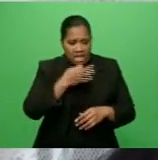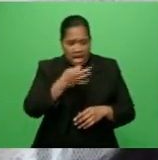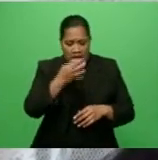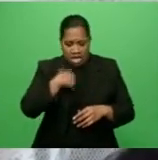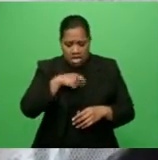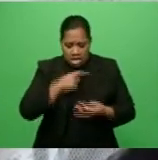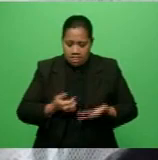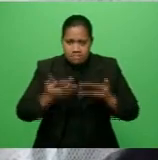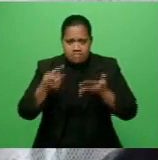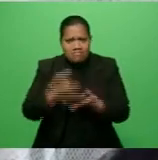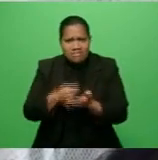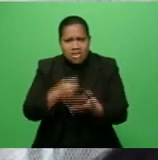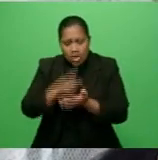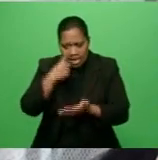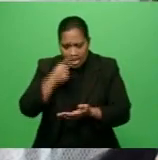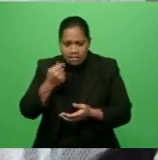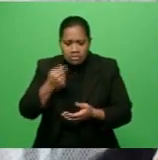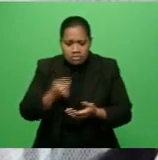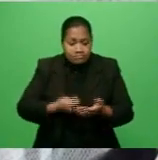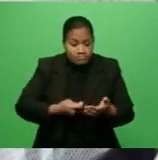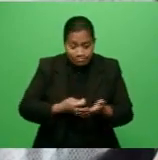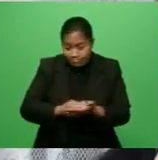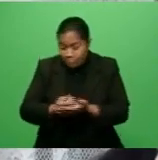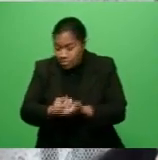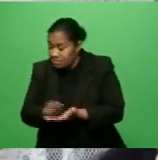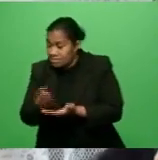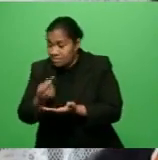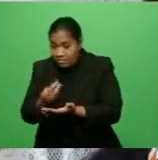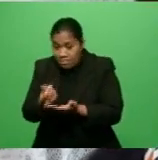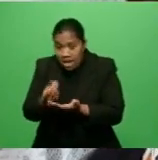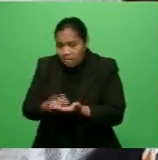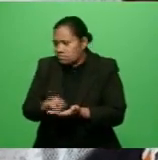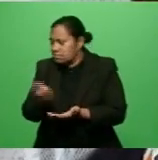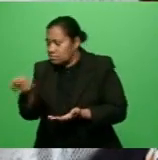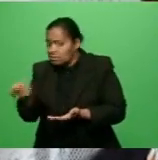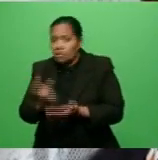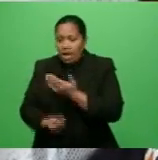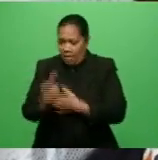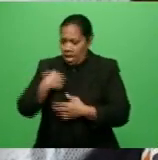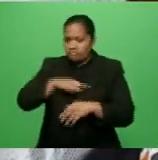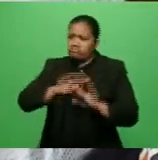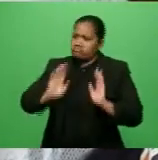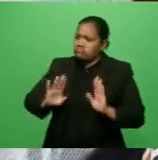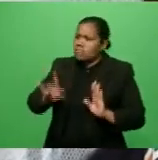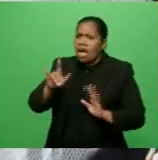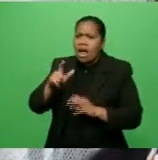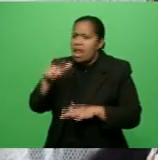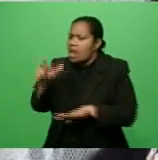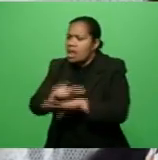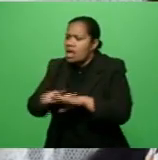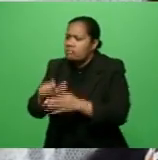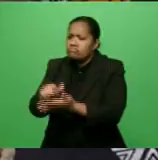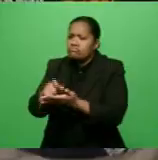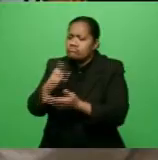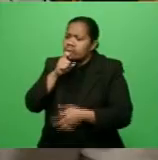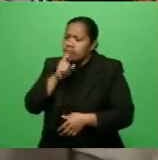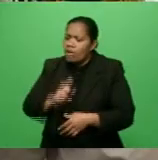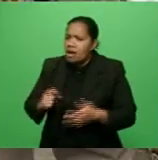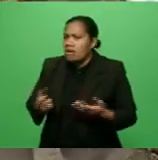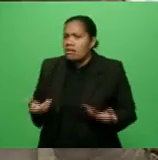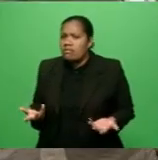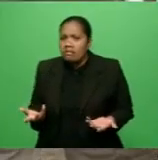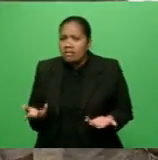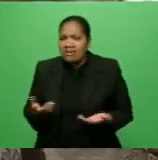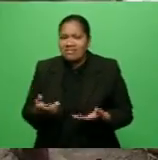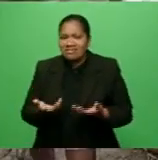for us to build our house. We have given the money and we are still waiting. The land they promised was a reserve land. Ram